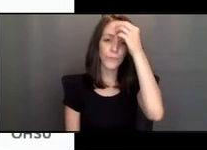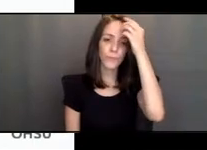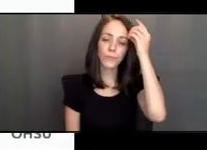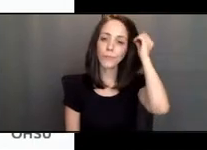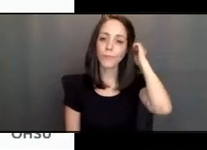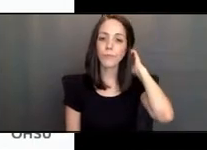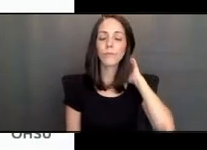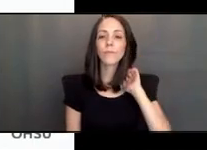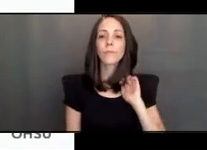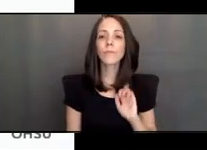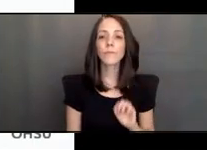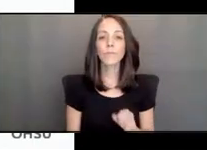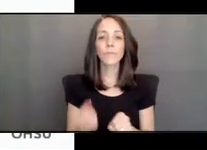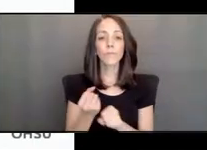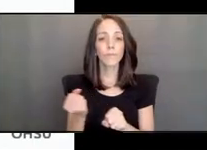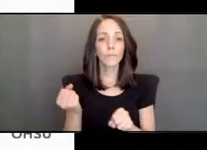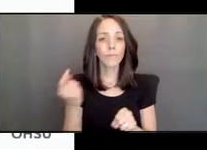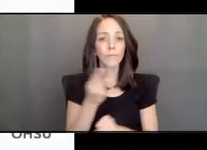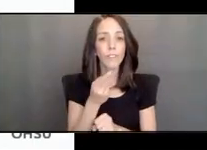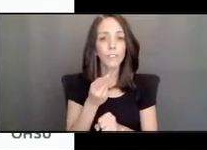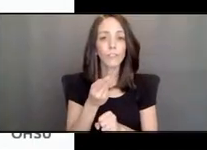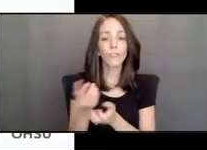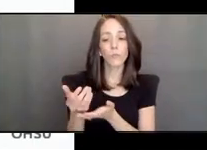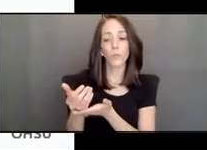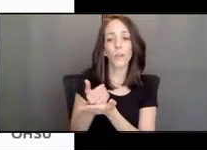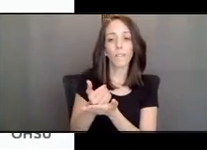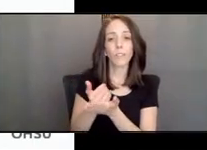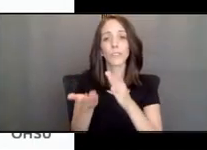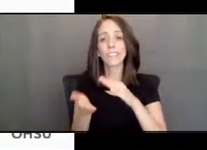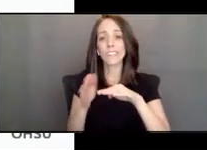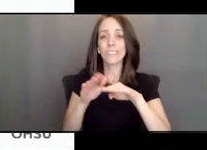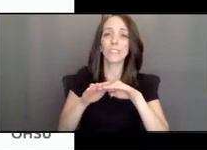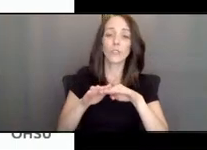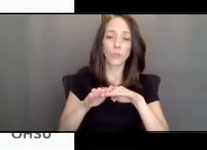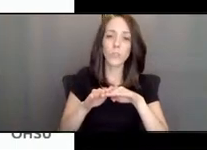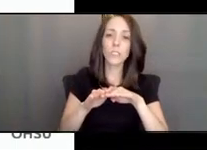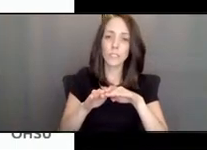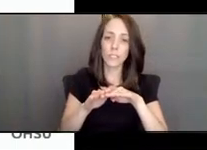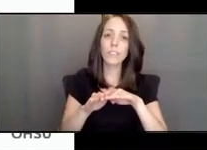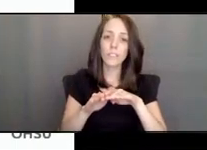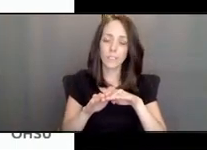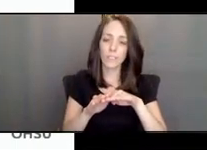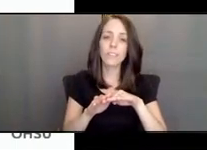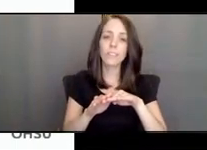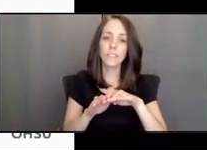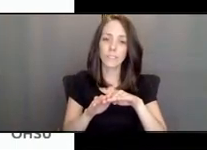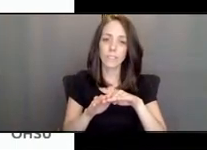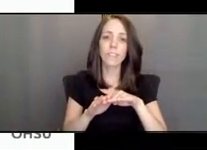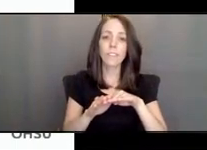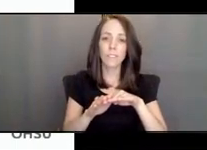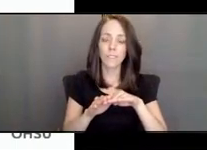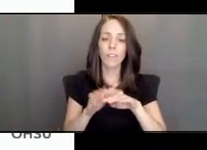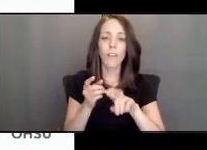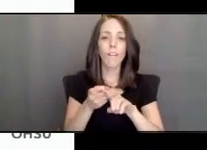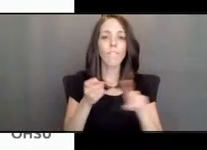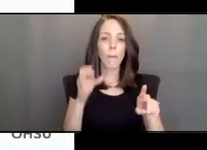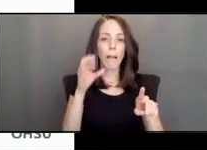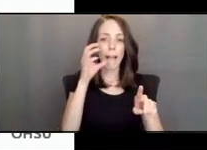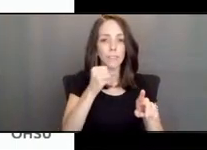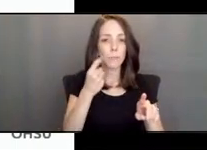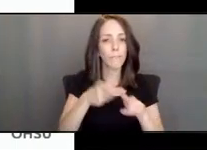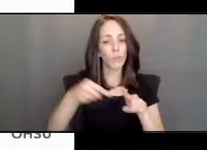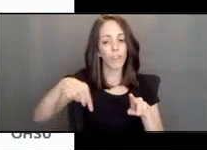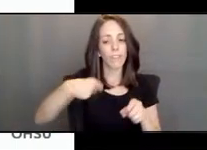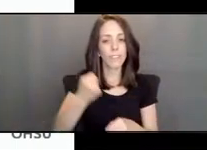Next year, revenues are up 7.5% or $273 million from our estimate for this year.